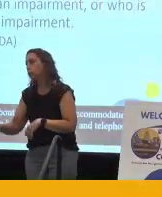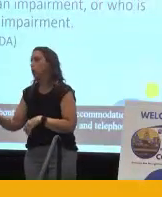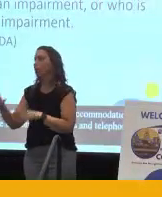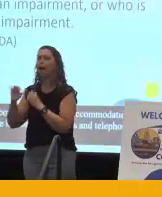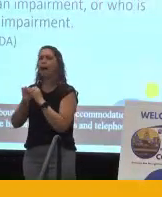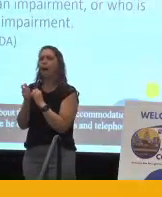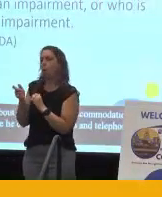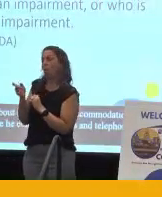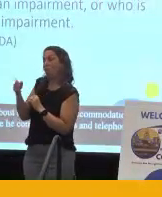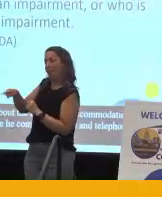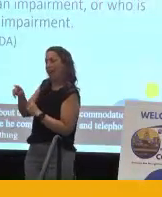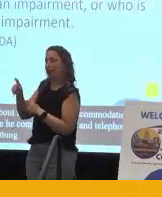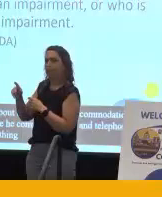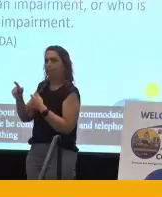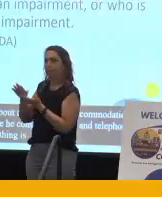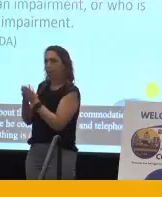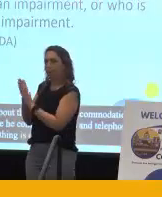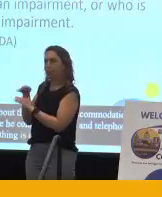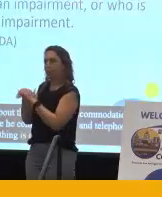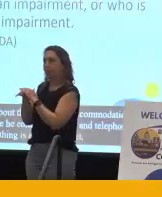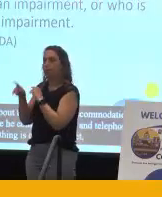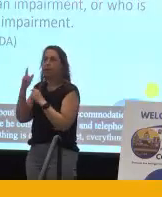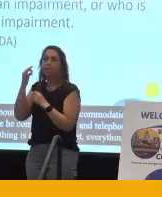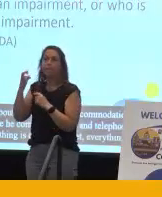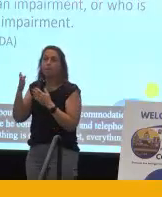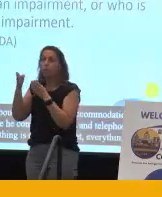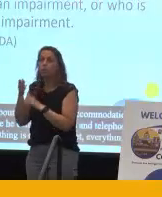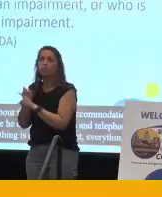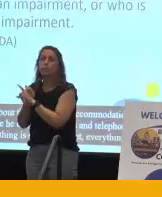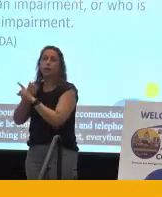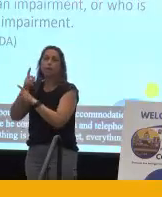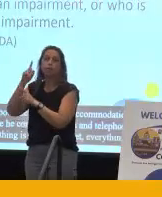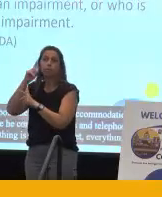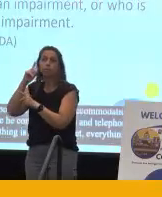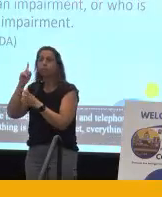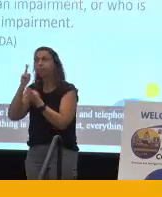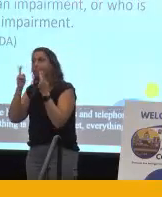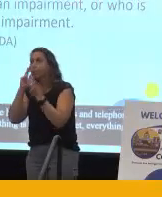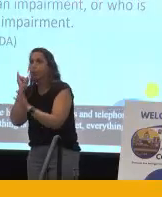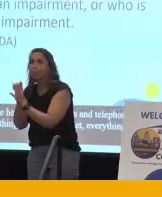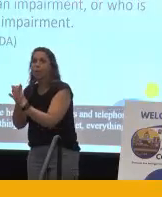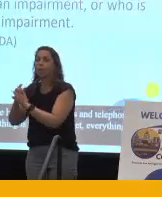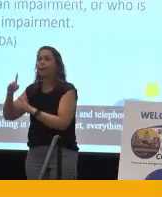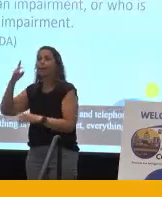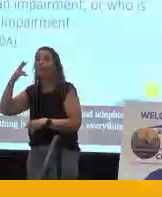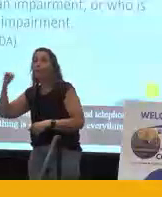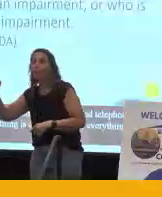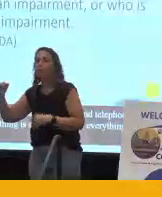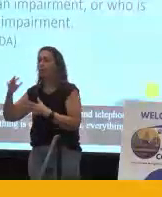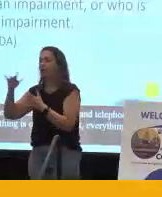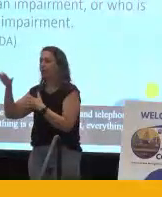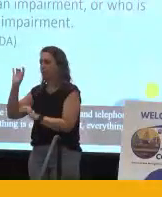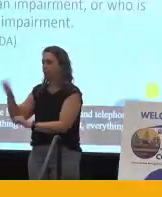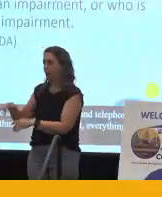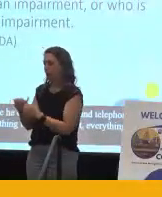make that accessible for those who have vision, hearing, or other impairments when we're in a world that is so quickly